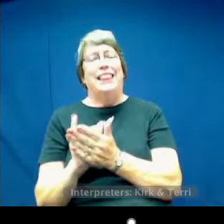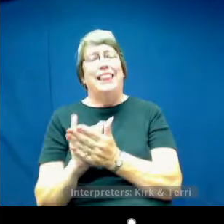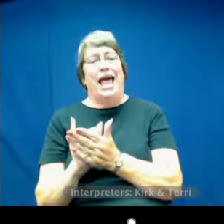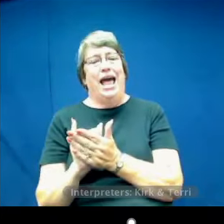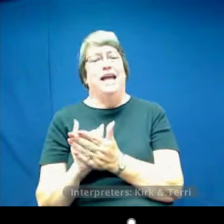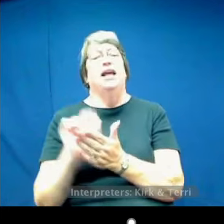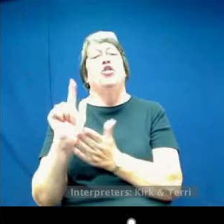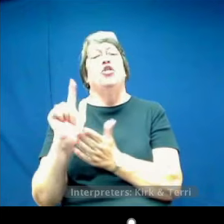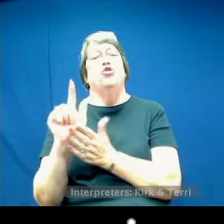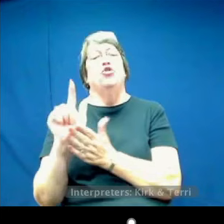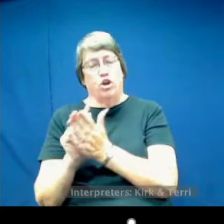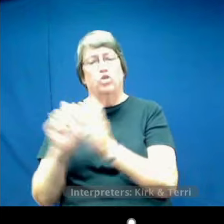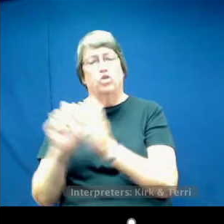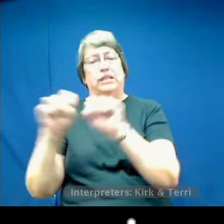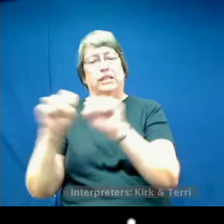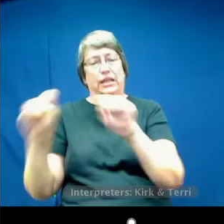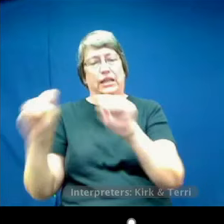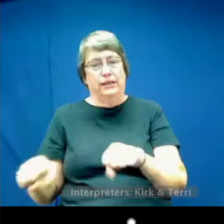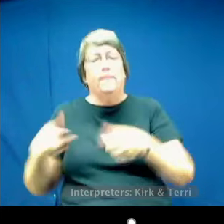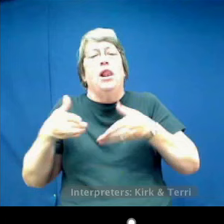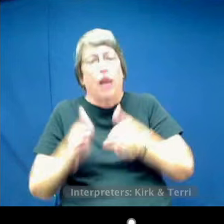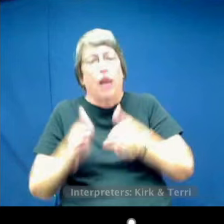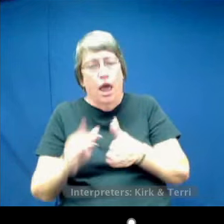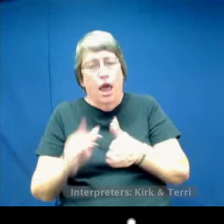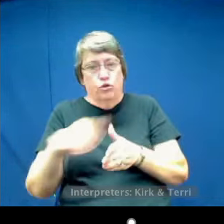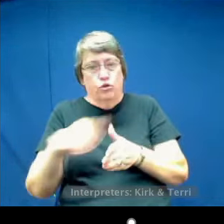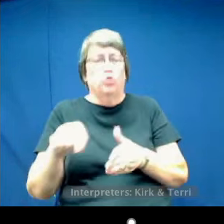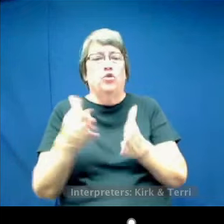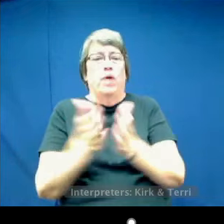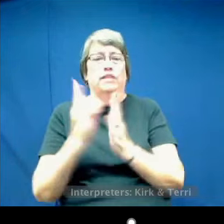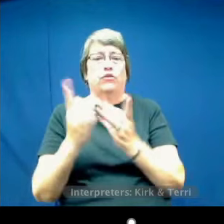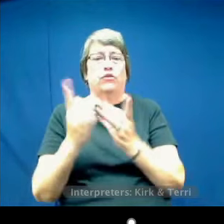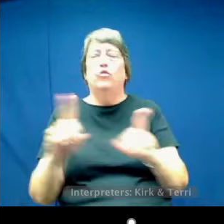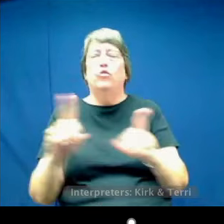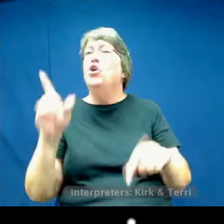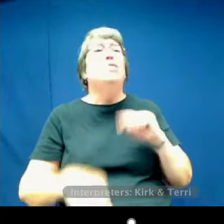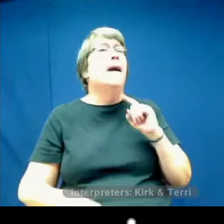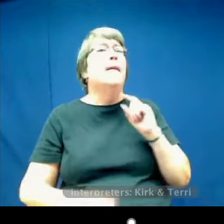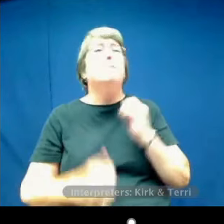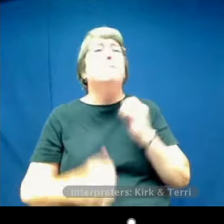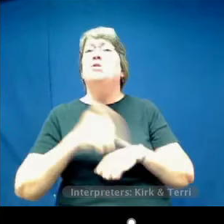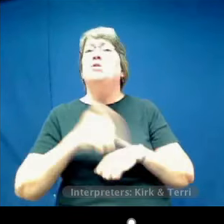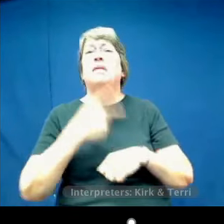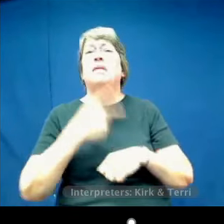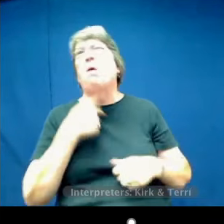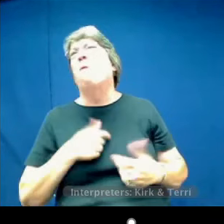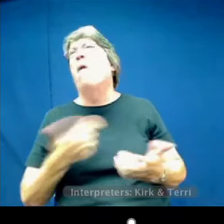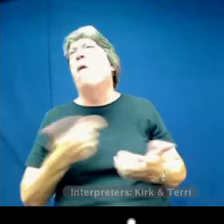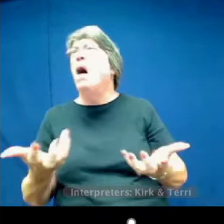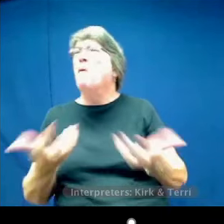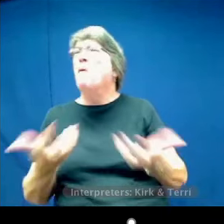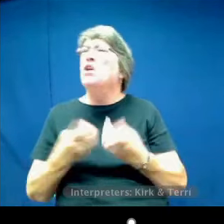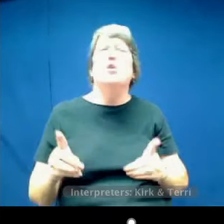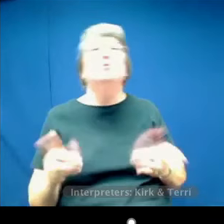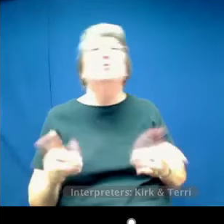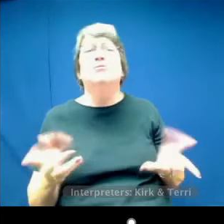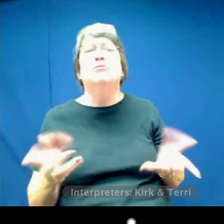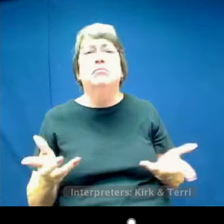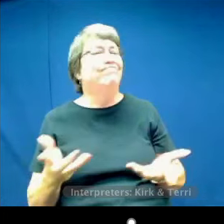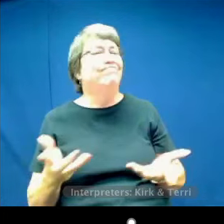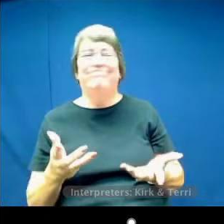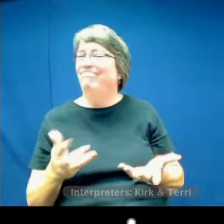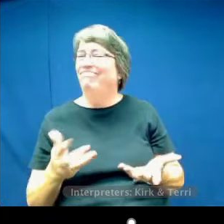divorce from the court. You can't just get a divorce in most places because you want one. You have to fit into